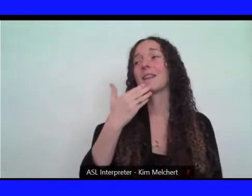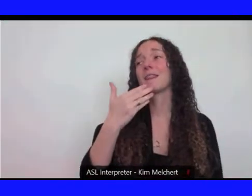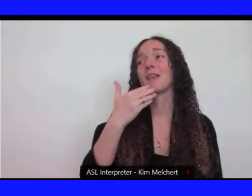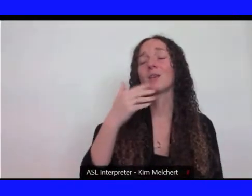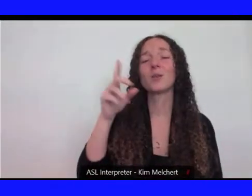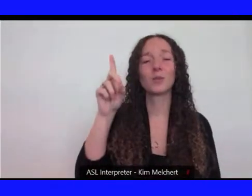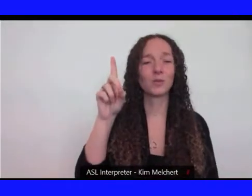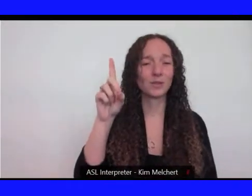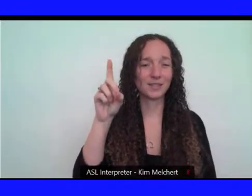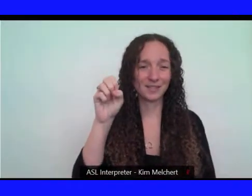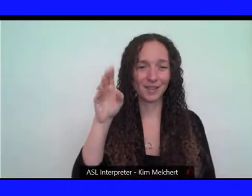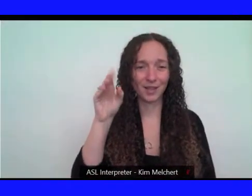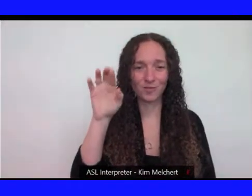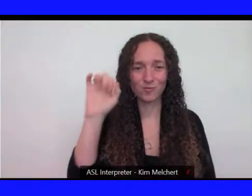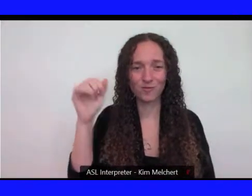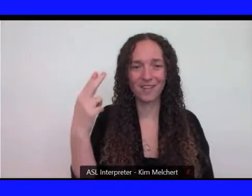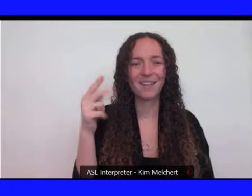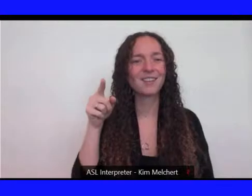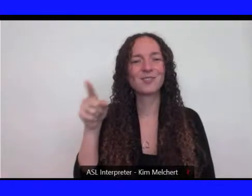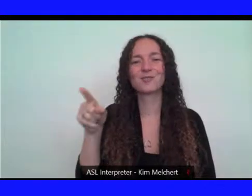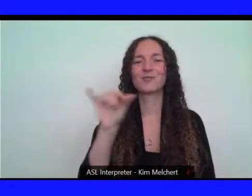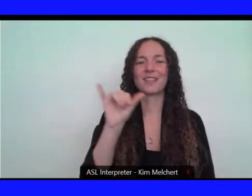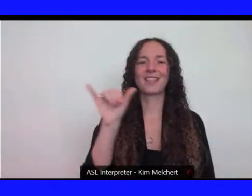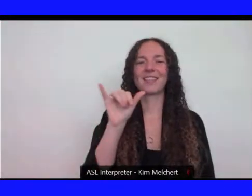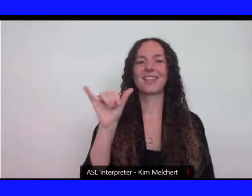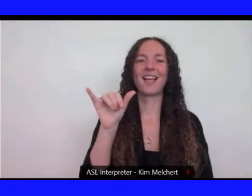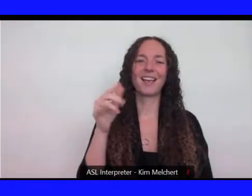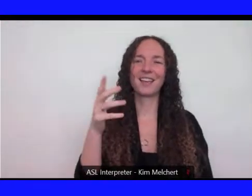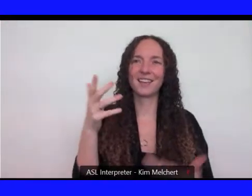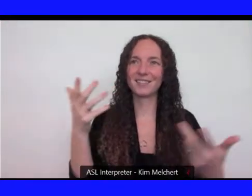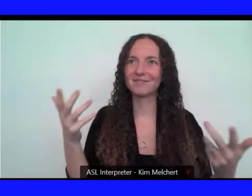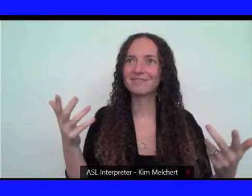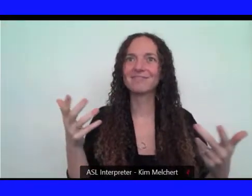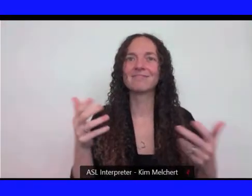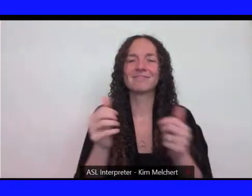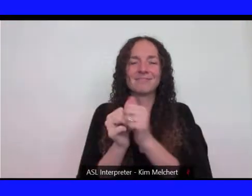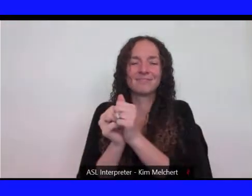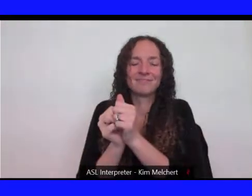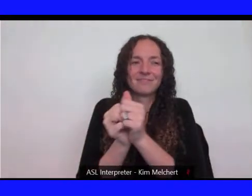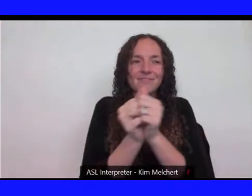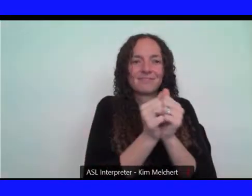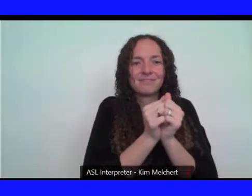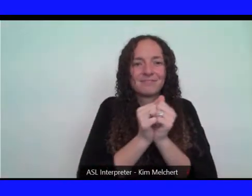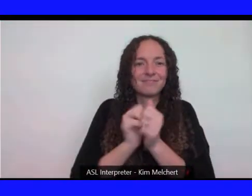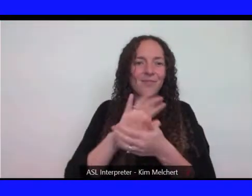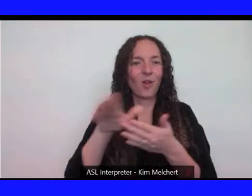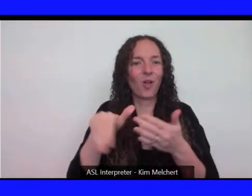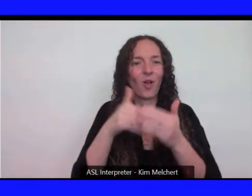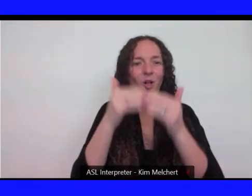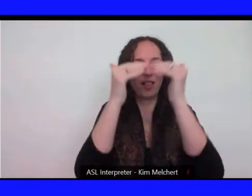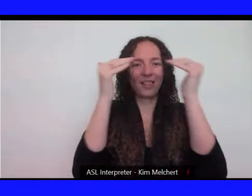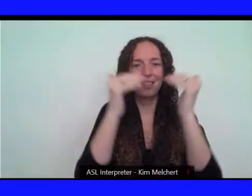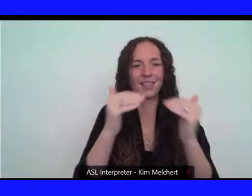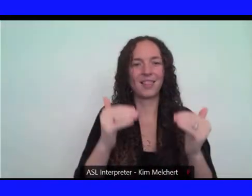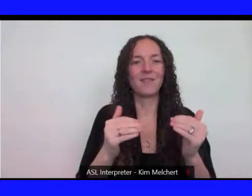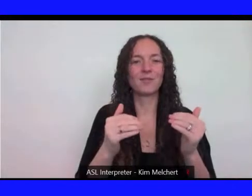of our new elected officials in the city. From what we have seen, there is a lot of